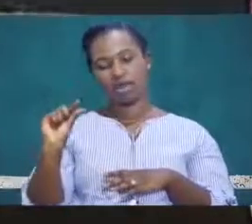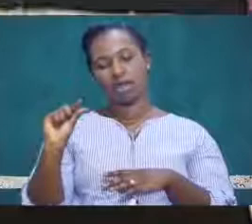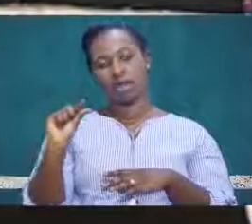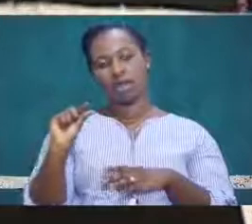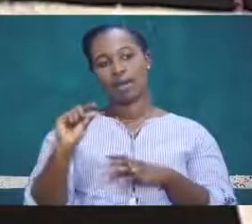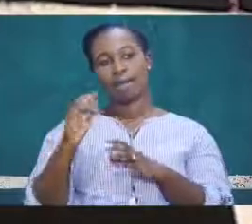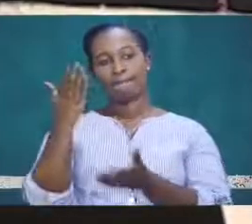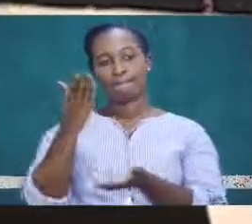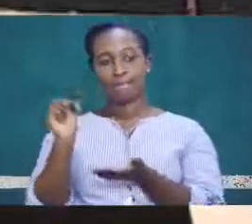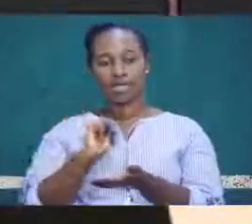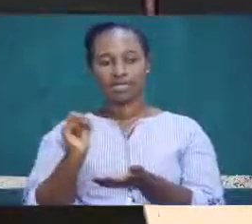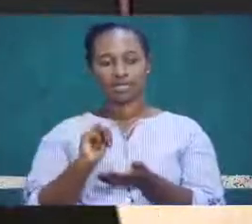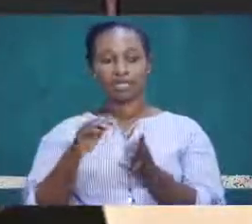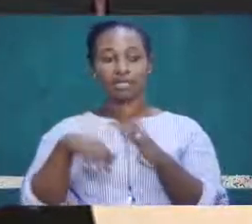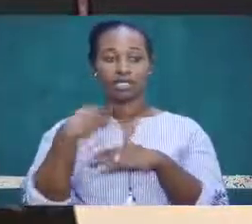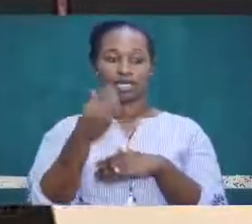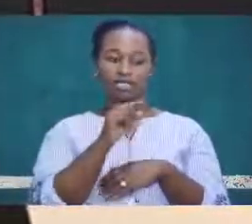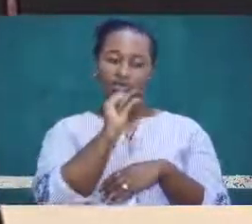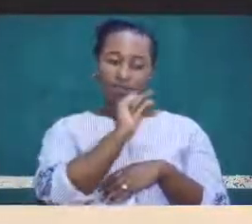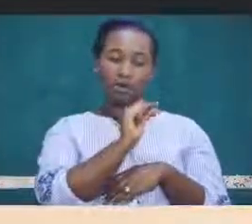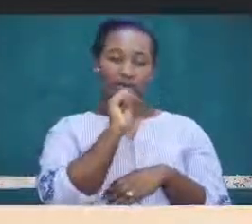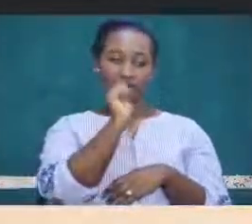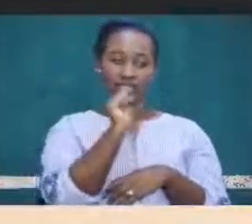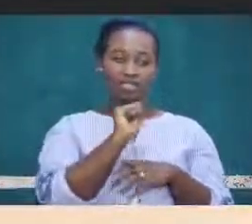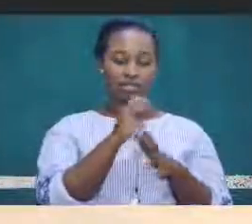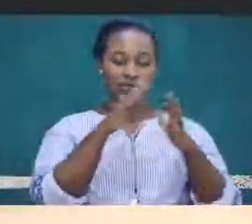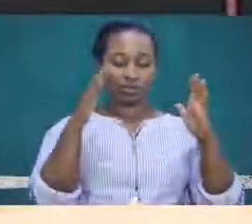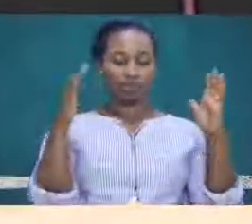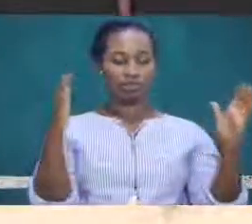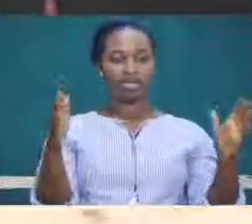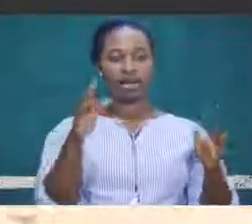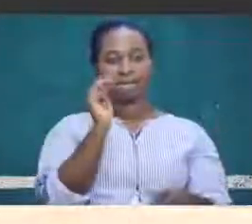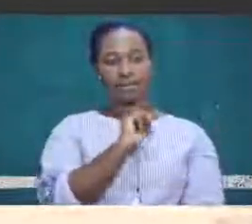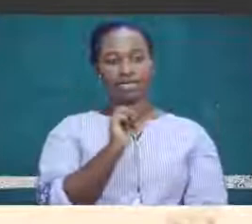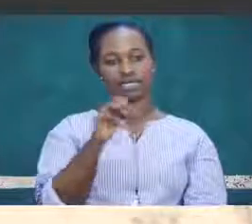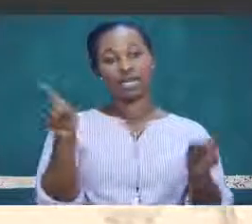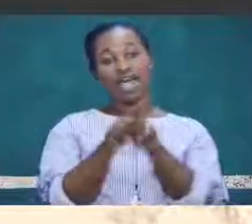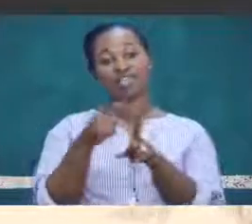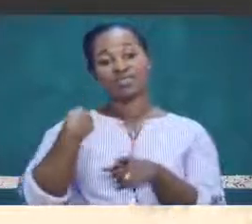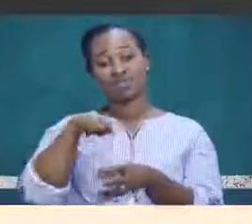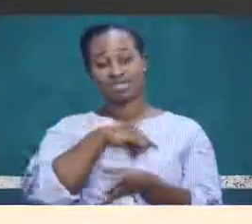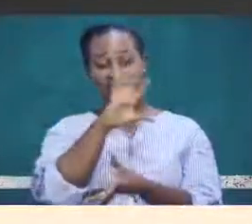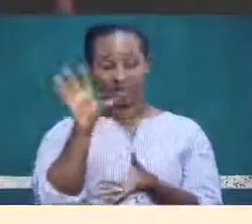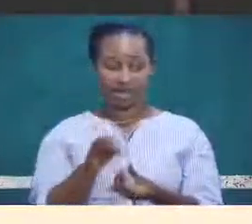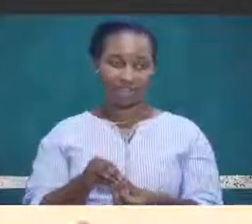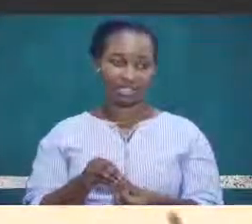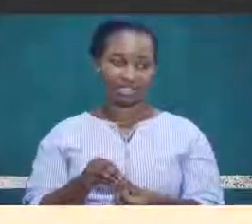acceleration on the bigger mass. Very good. So as we summarize,